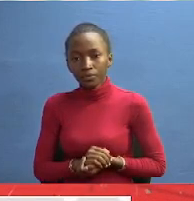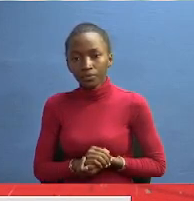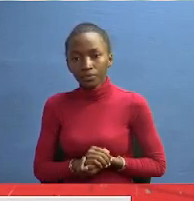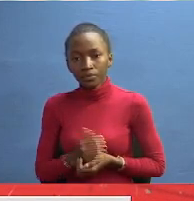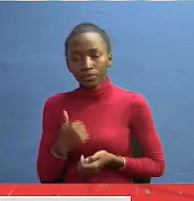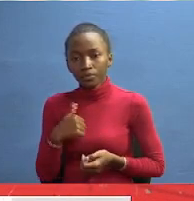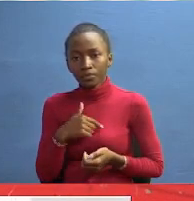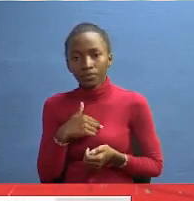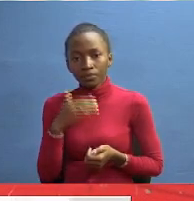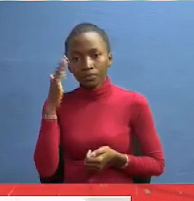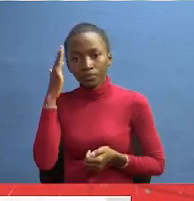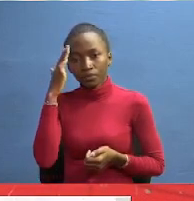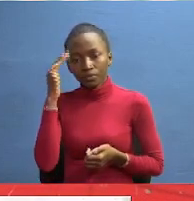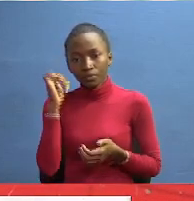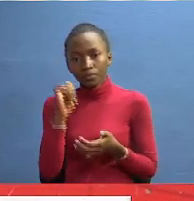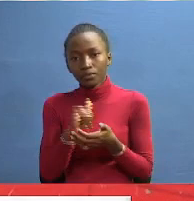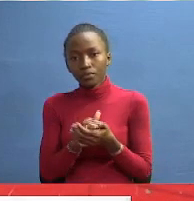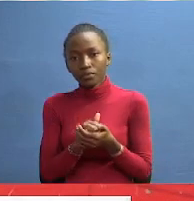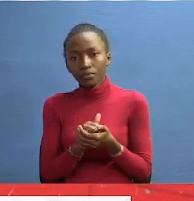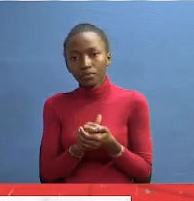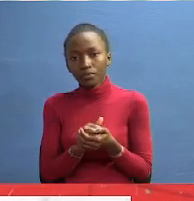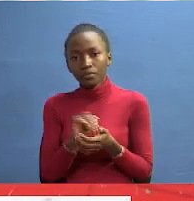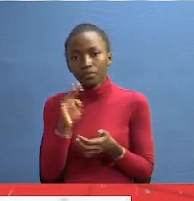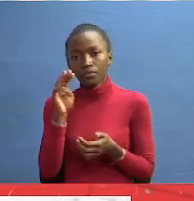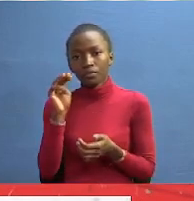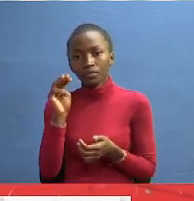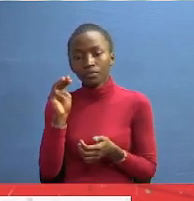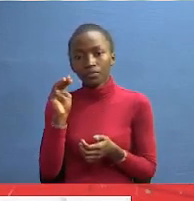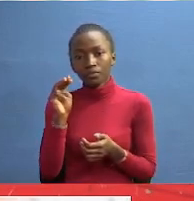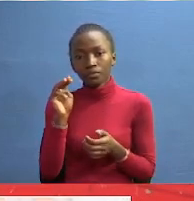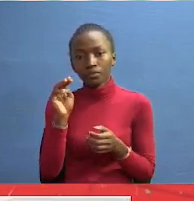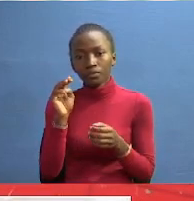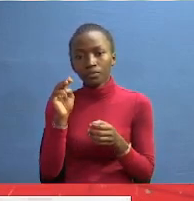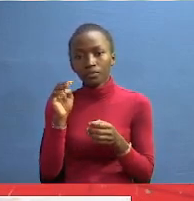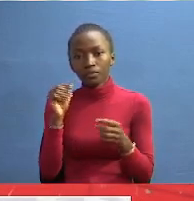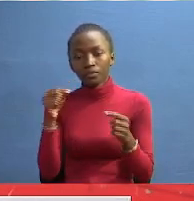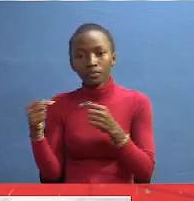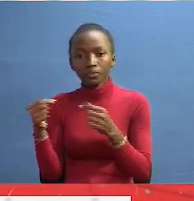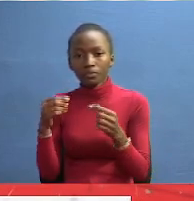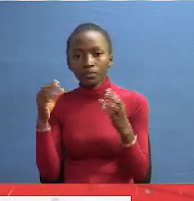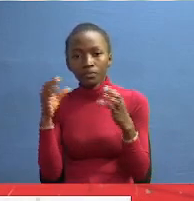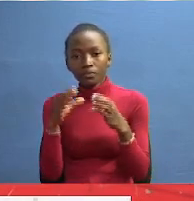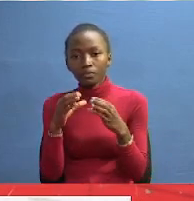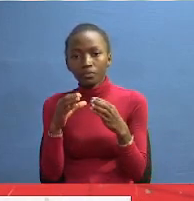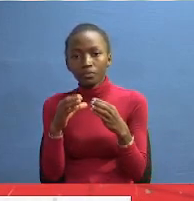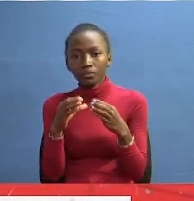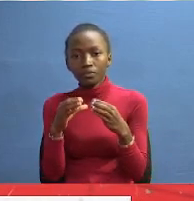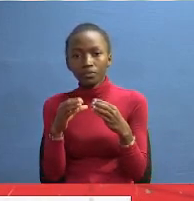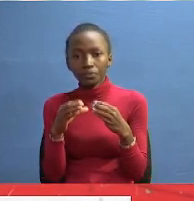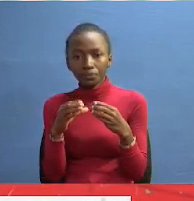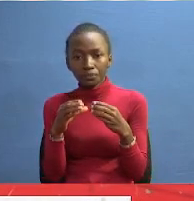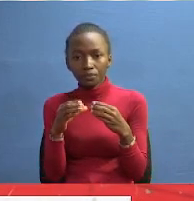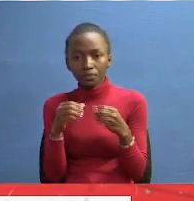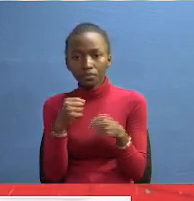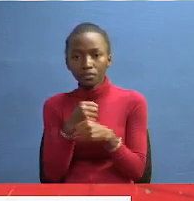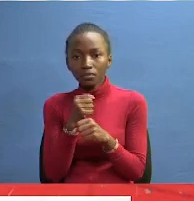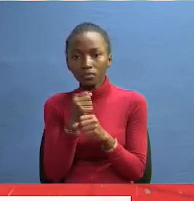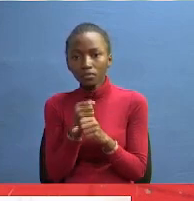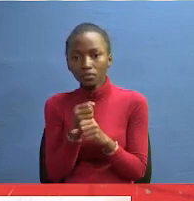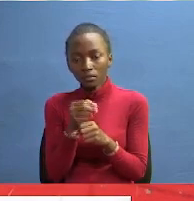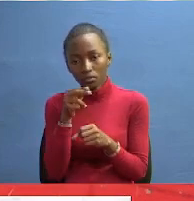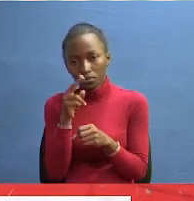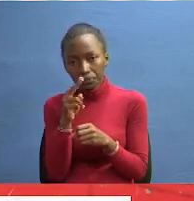know that the militia groups do not manufacture the weapons. Right. It